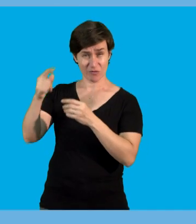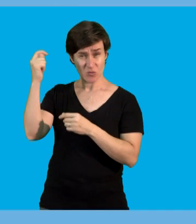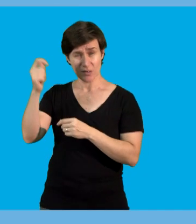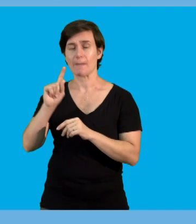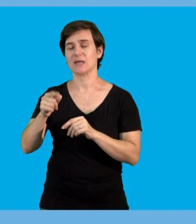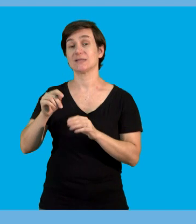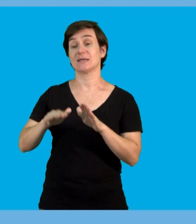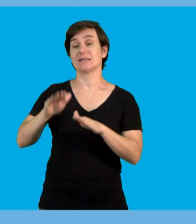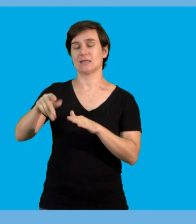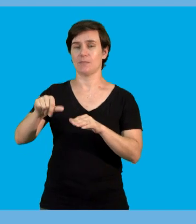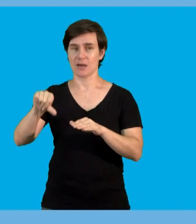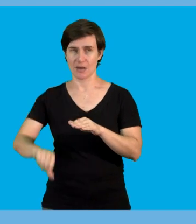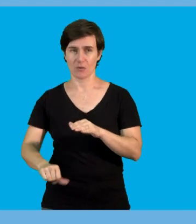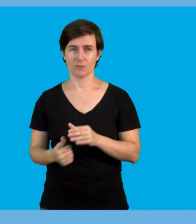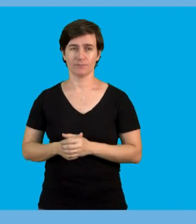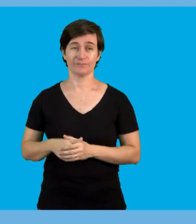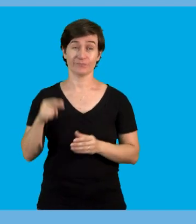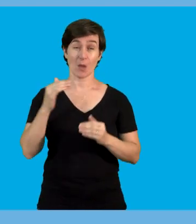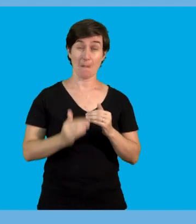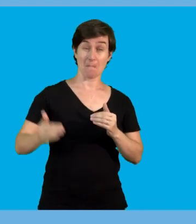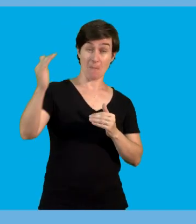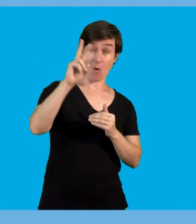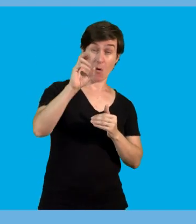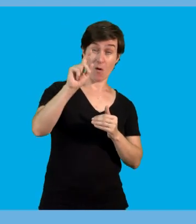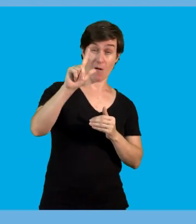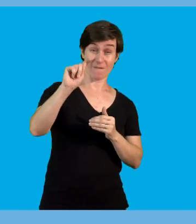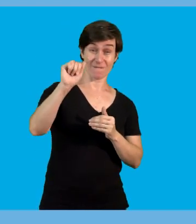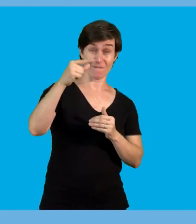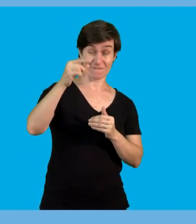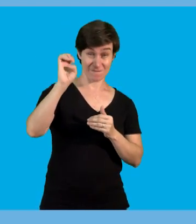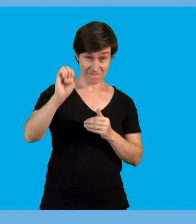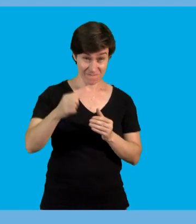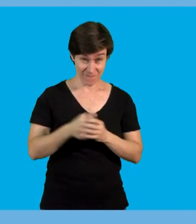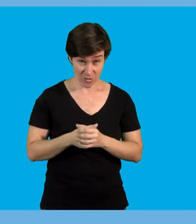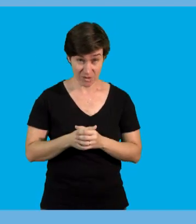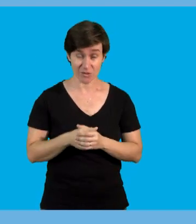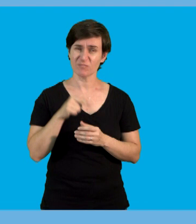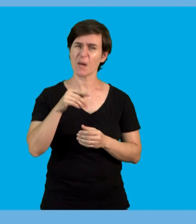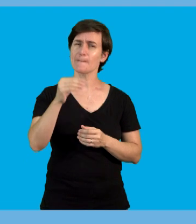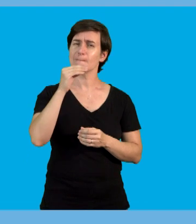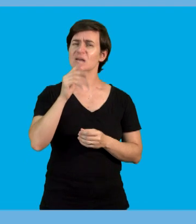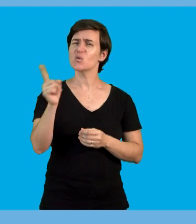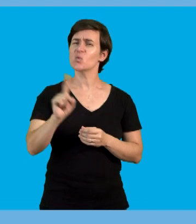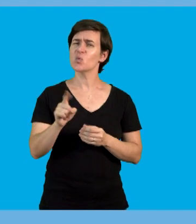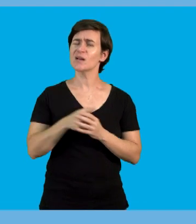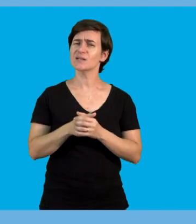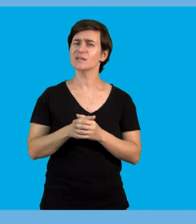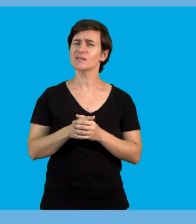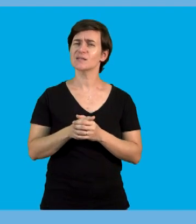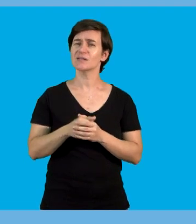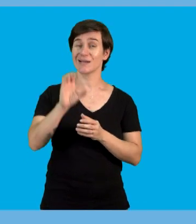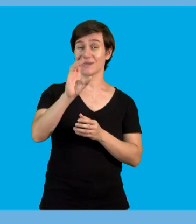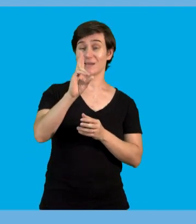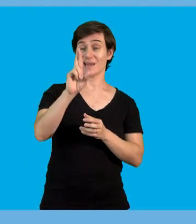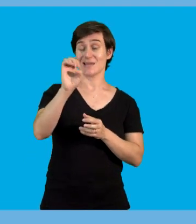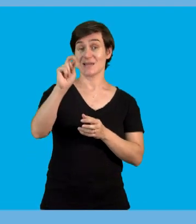increase in voltage results in a decrease in current strength. So when we are increasing the voltage, we are then going to be decreasing